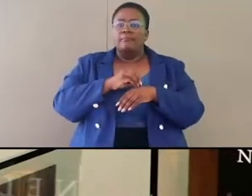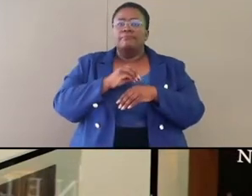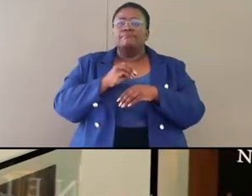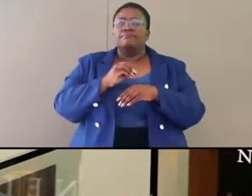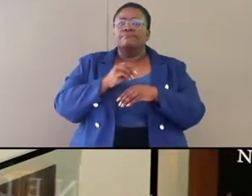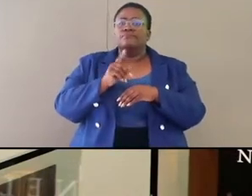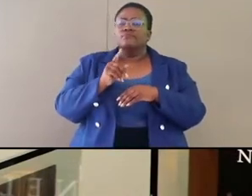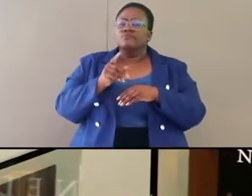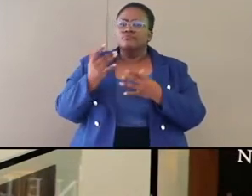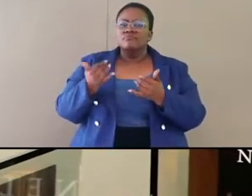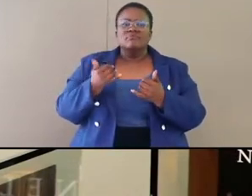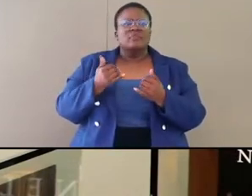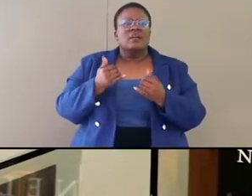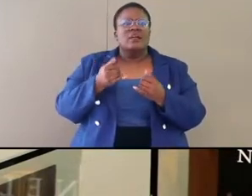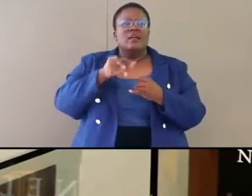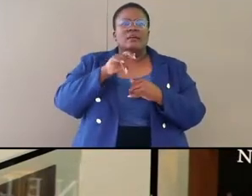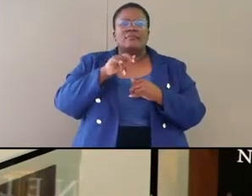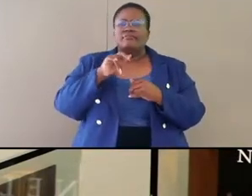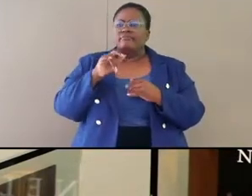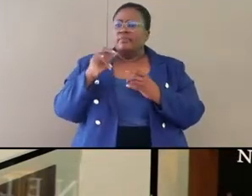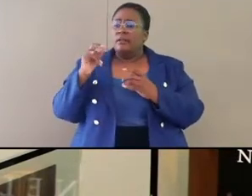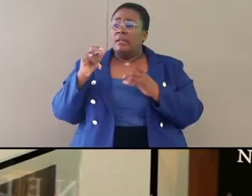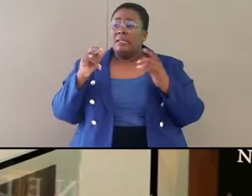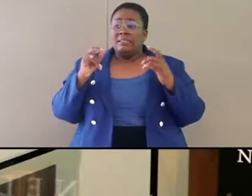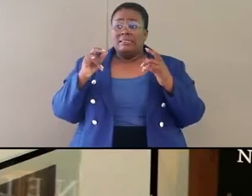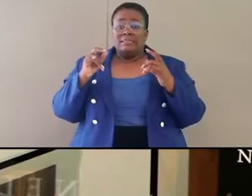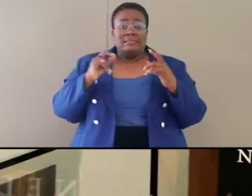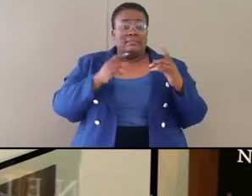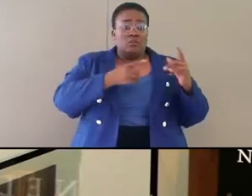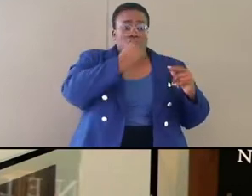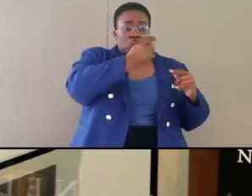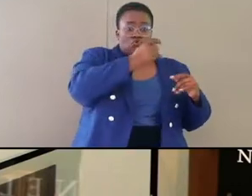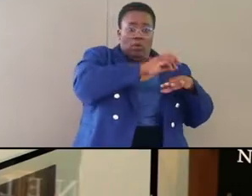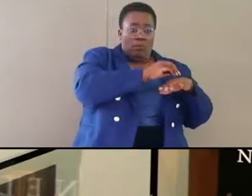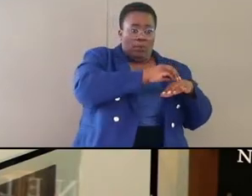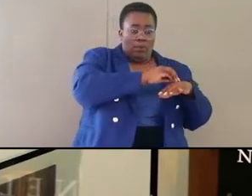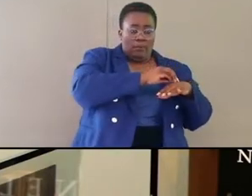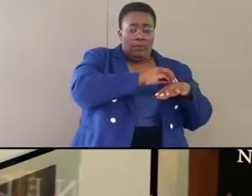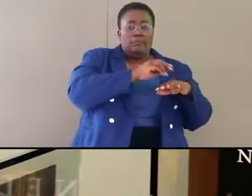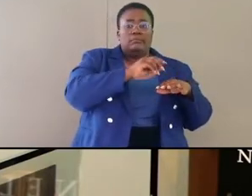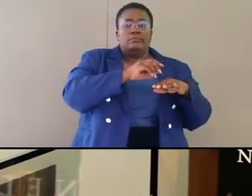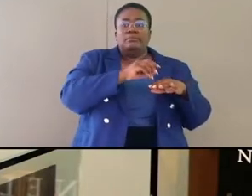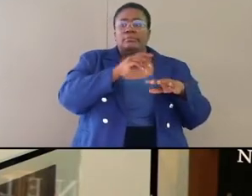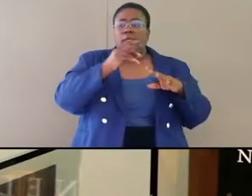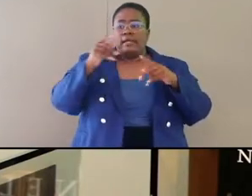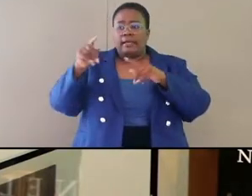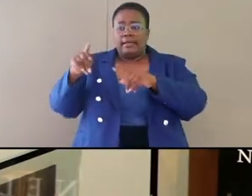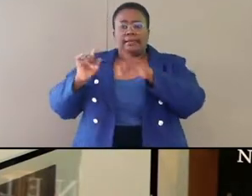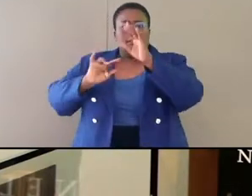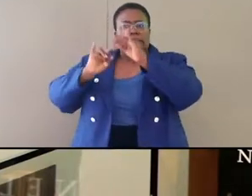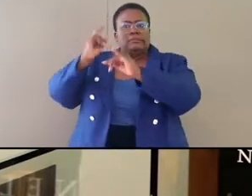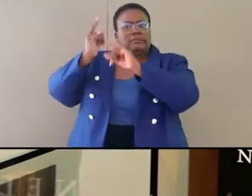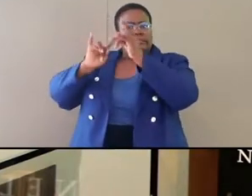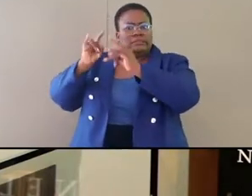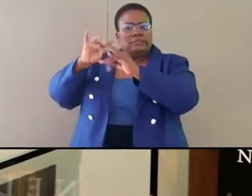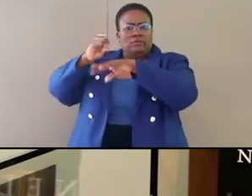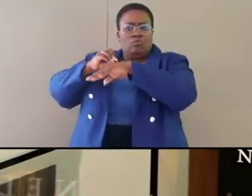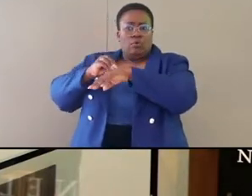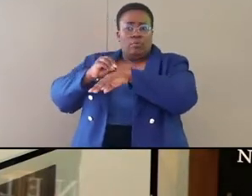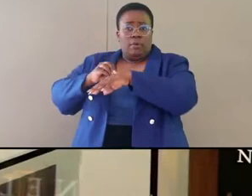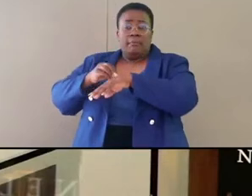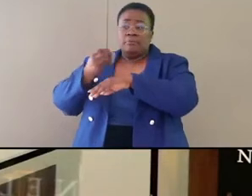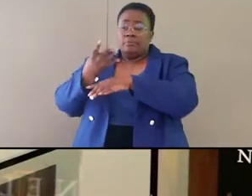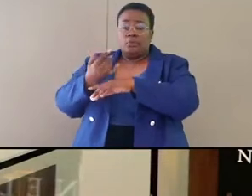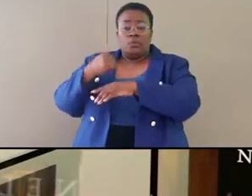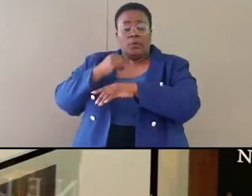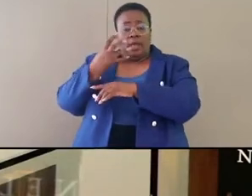this rising urban poverty and also the rural problems. You know, at the Children's Institute, we also, we work on a number of